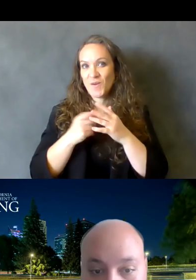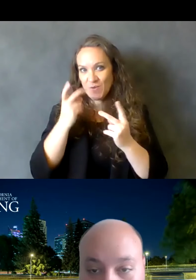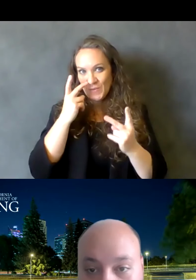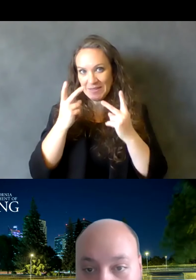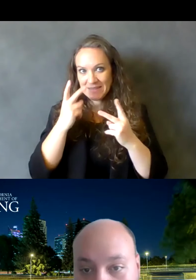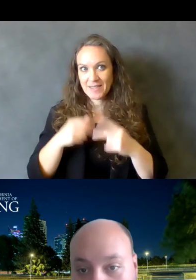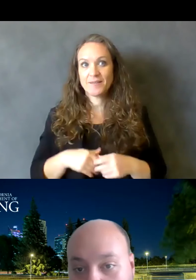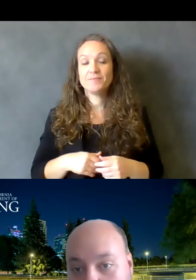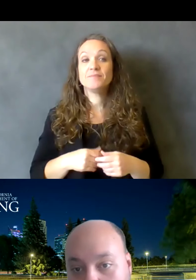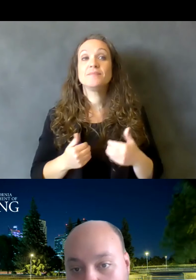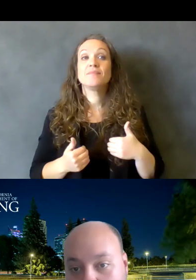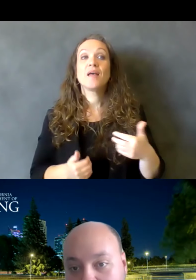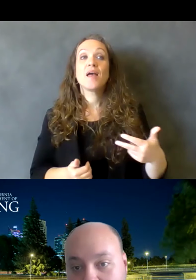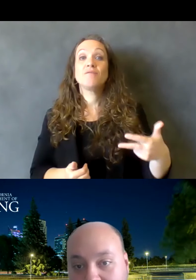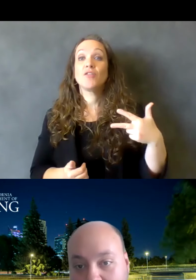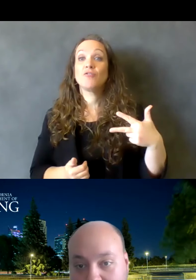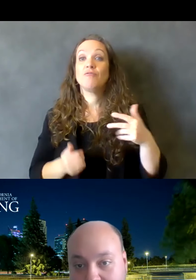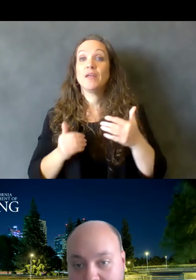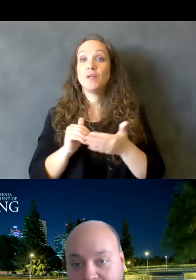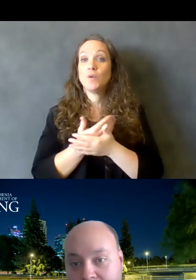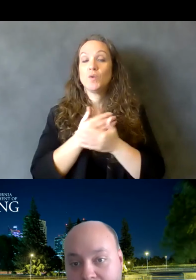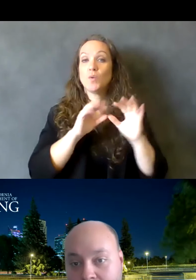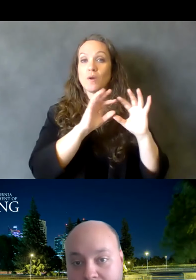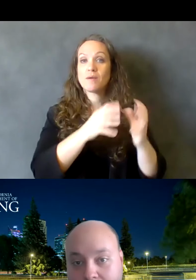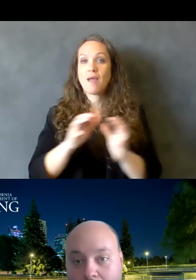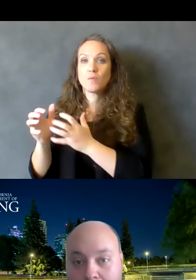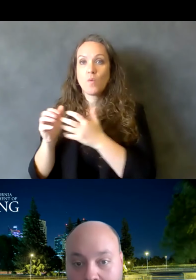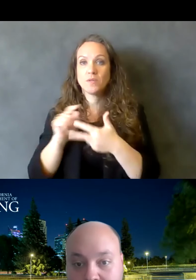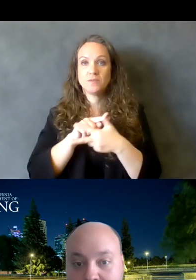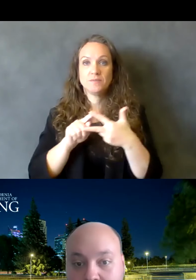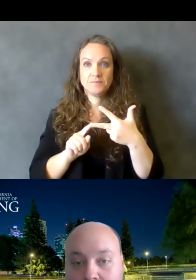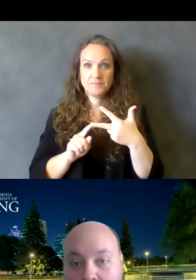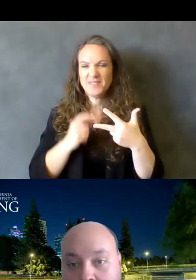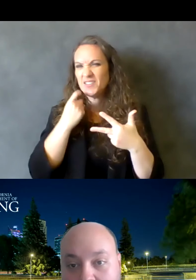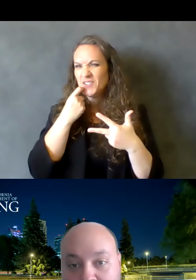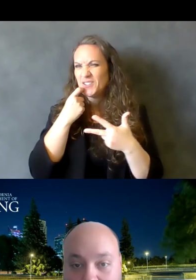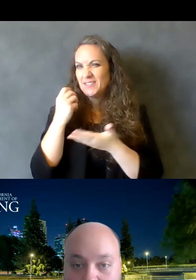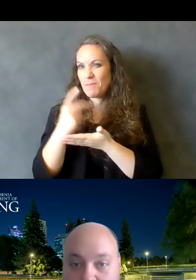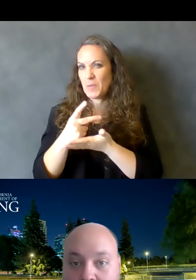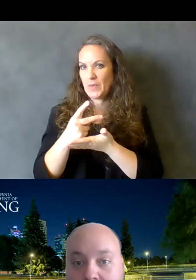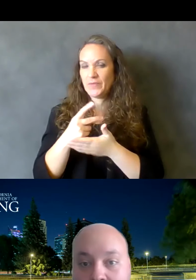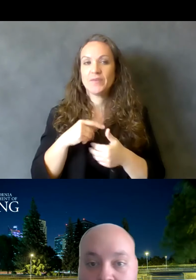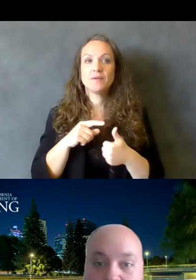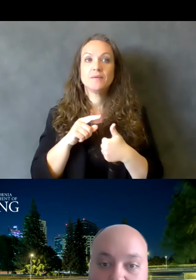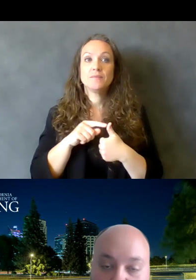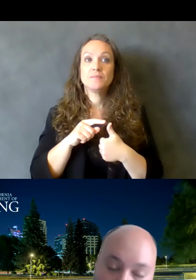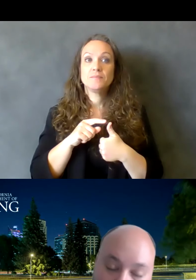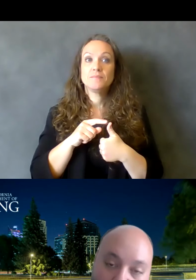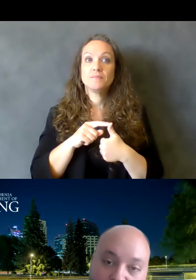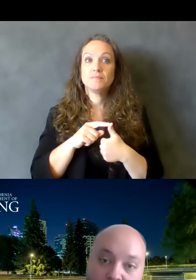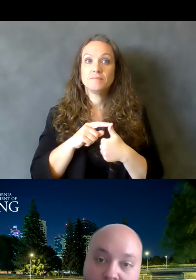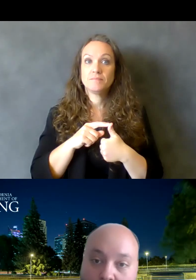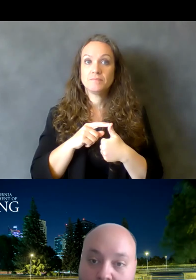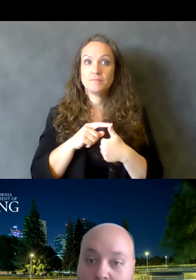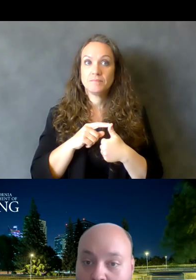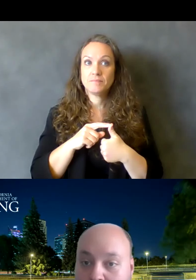have 3 new categories of federal stimulus funds that were recently approved. The first one was part